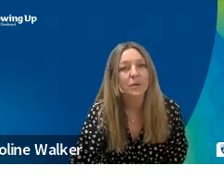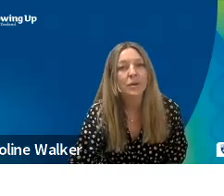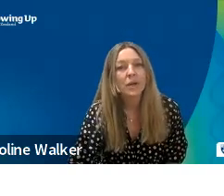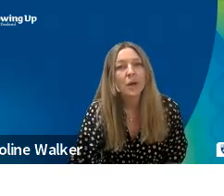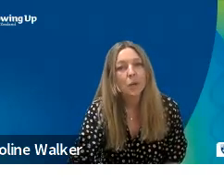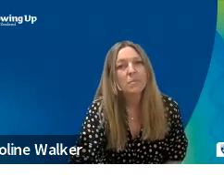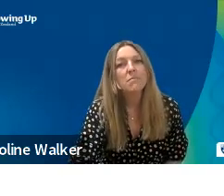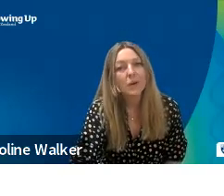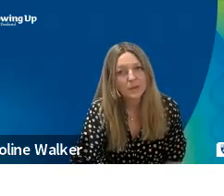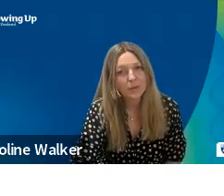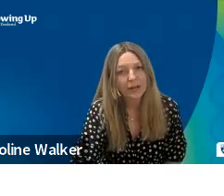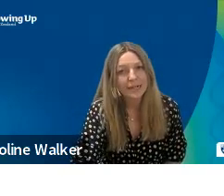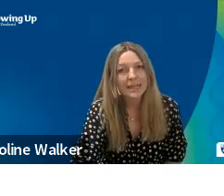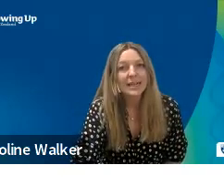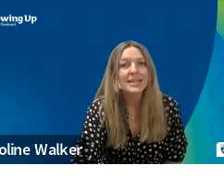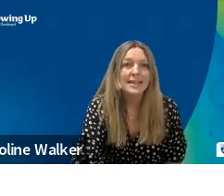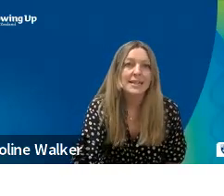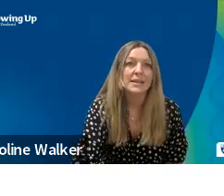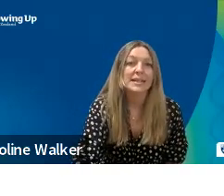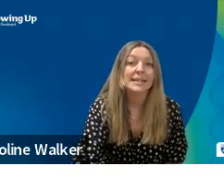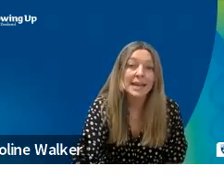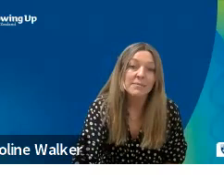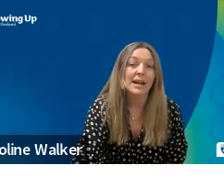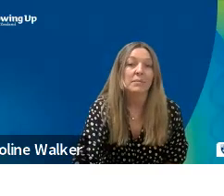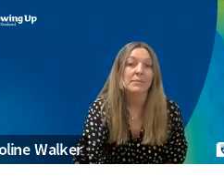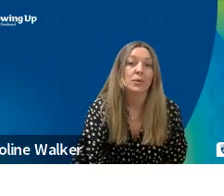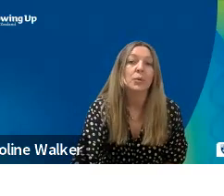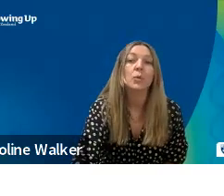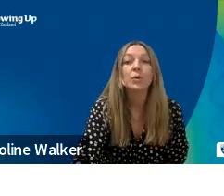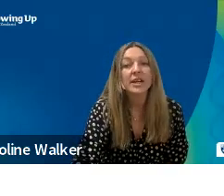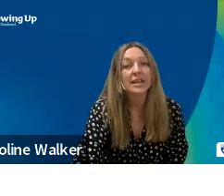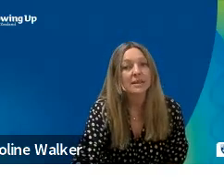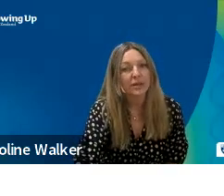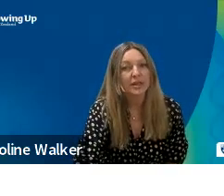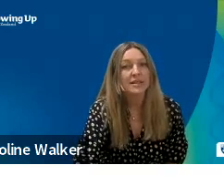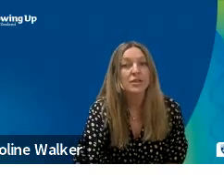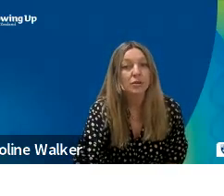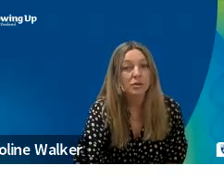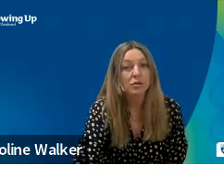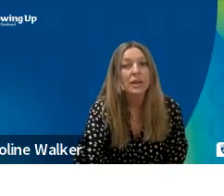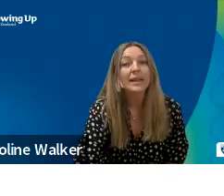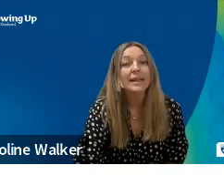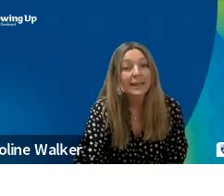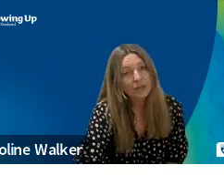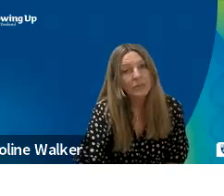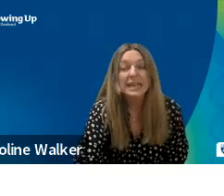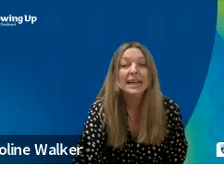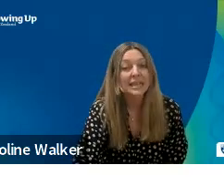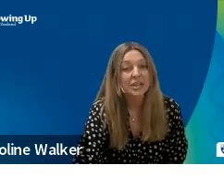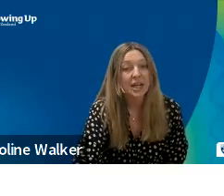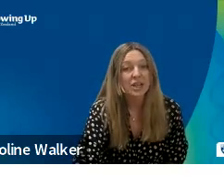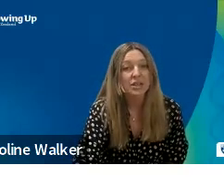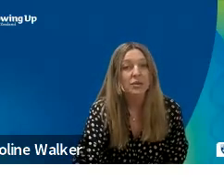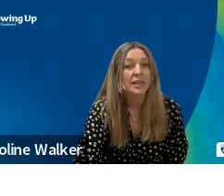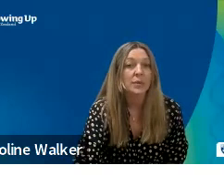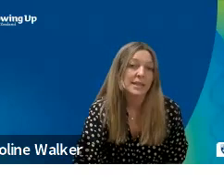young people who were most worried tended to be the same young people who already experienced social, economic,